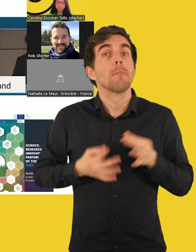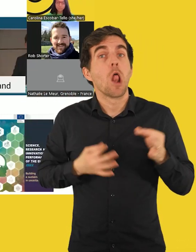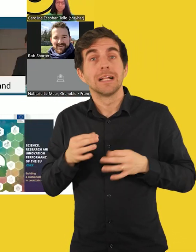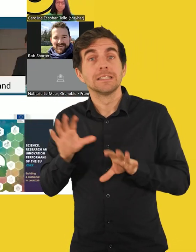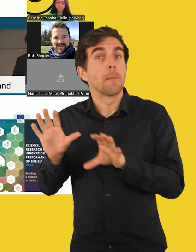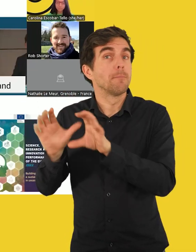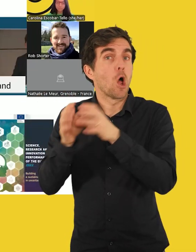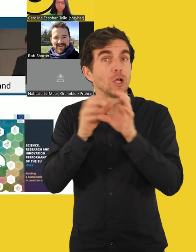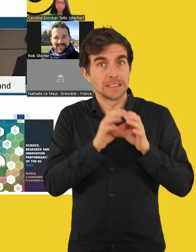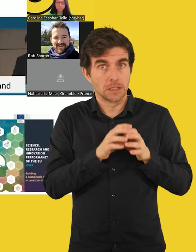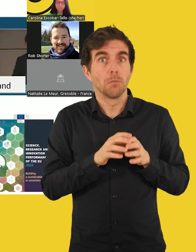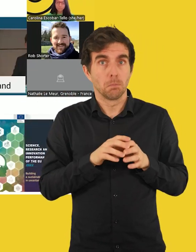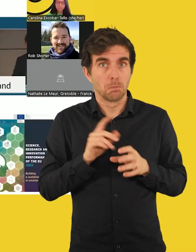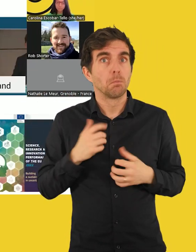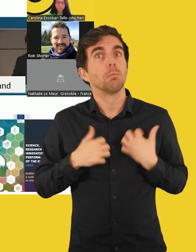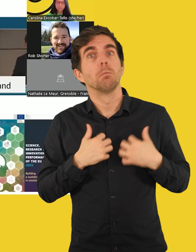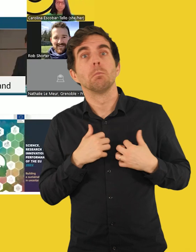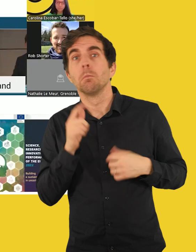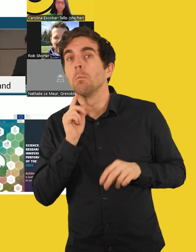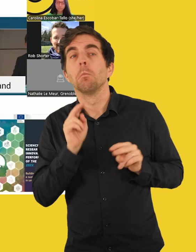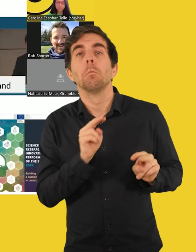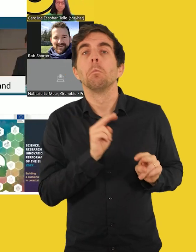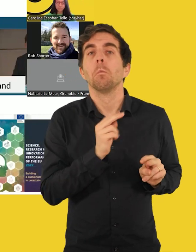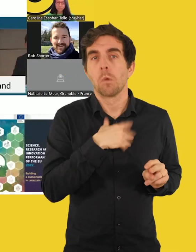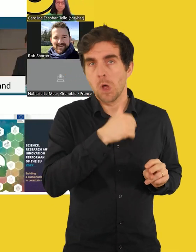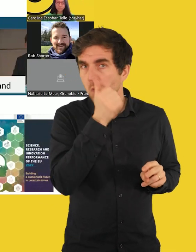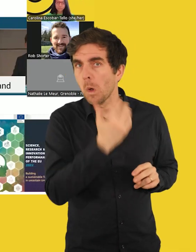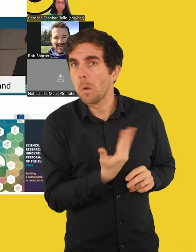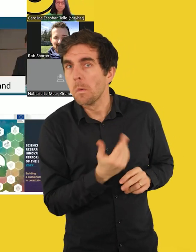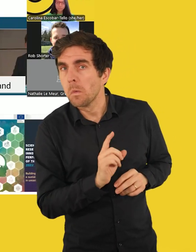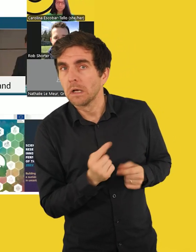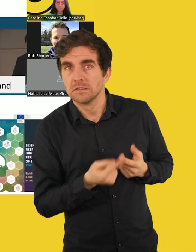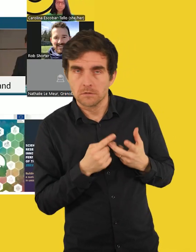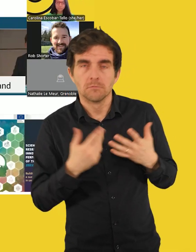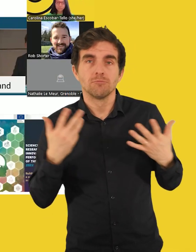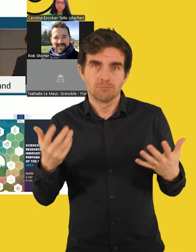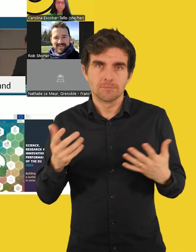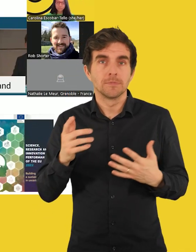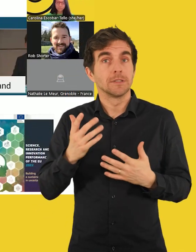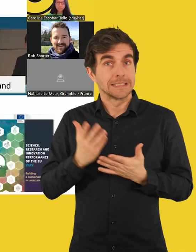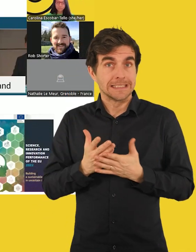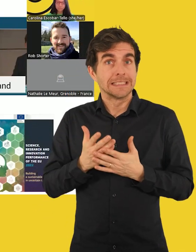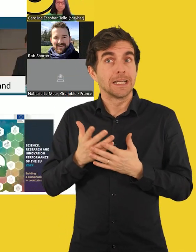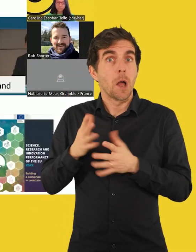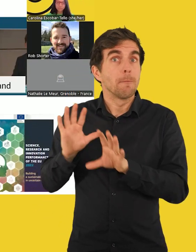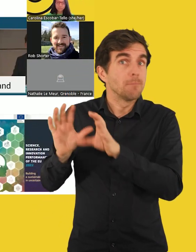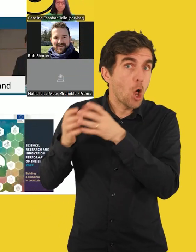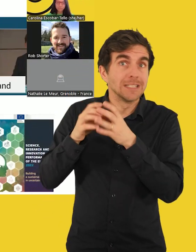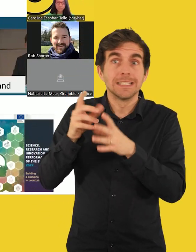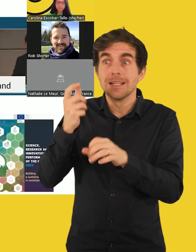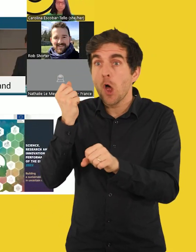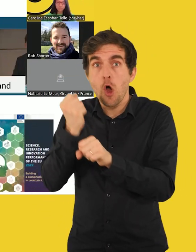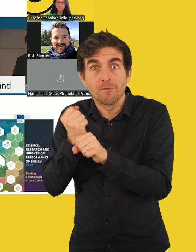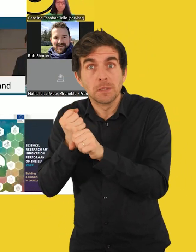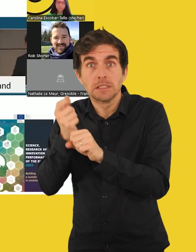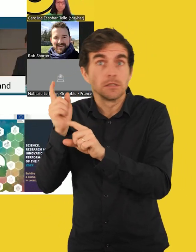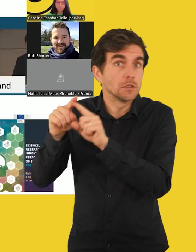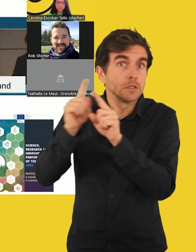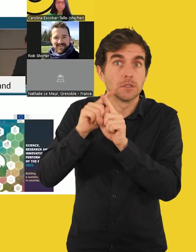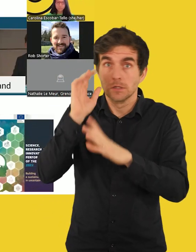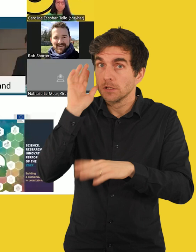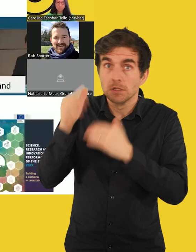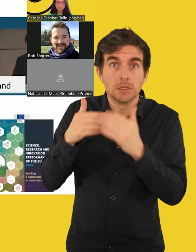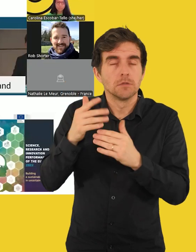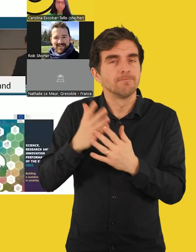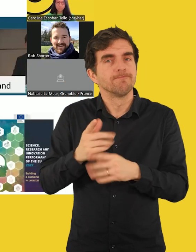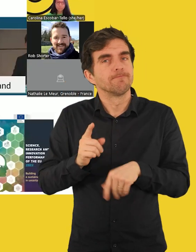seeing political parties around the world also starting to pick this up. Of course, it takes longer for